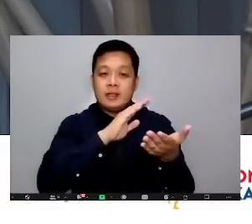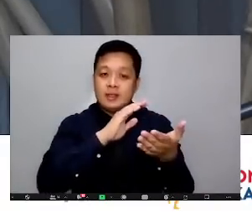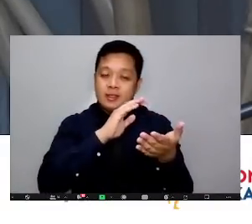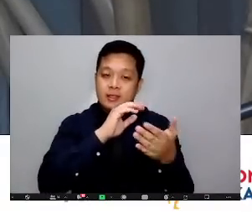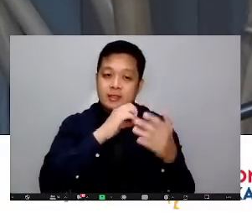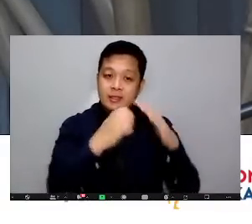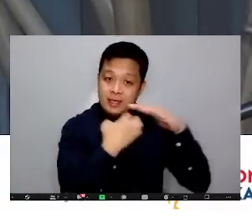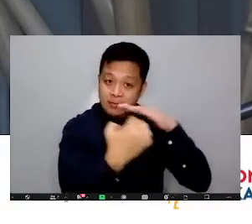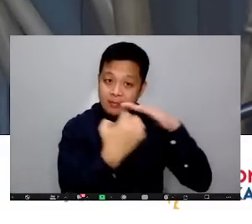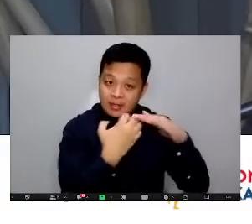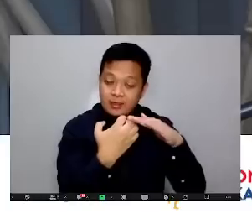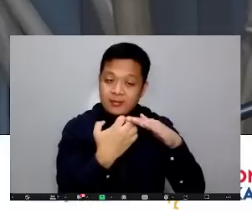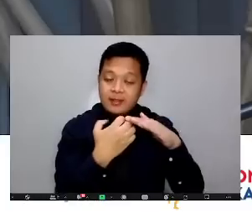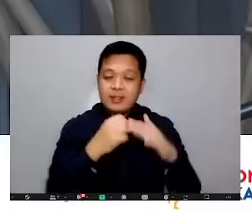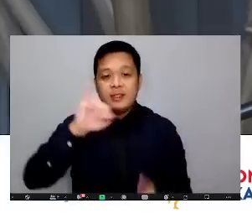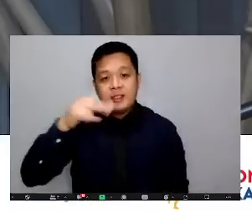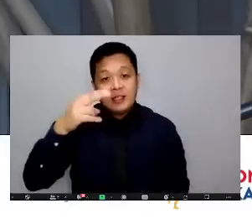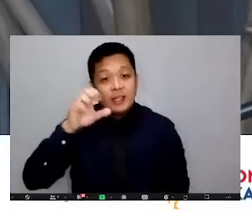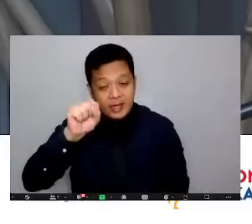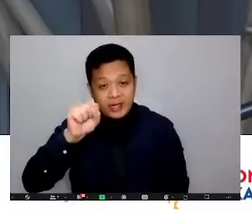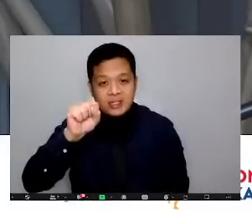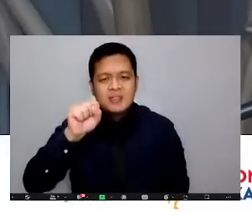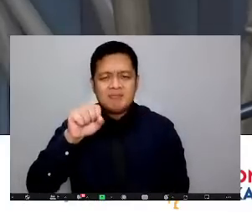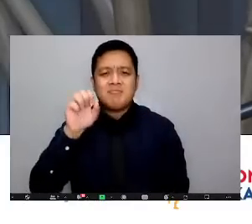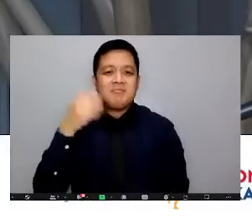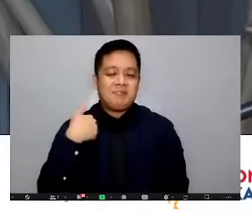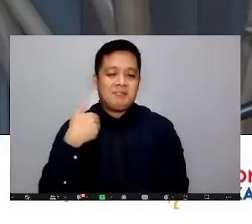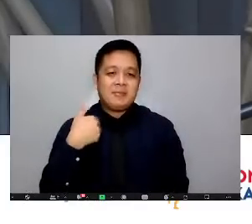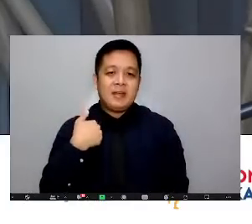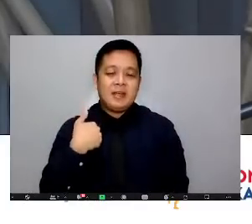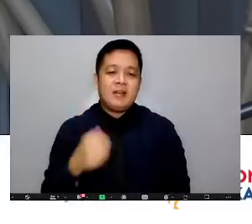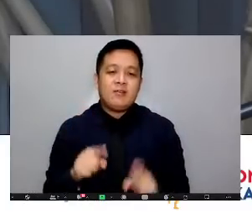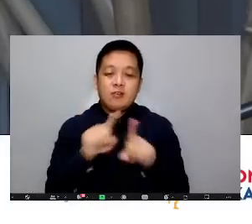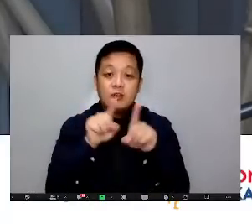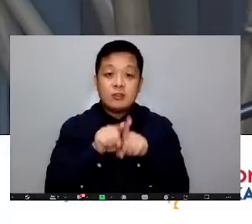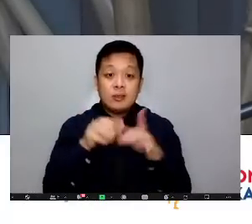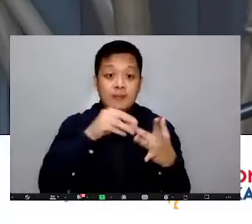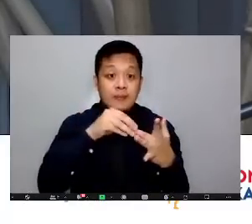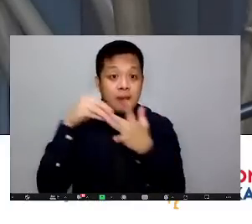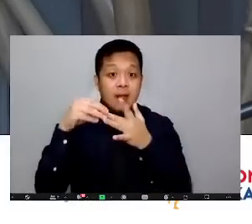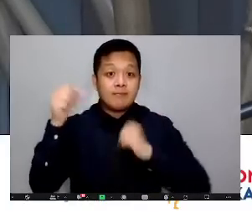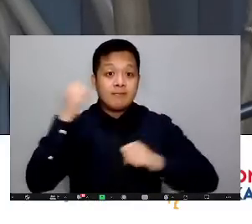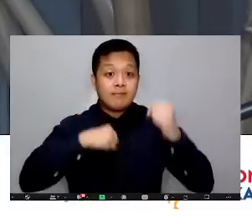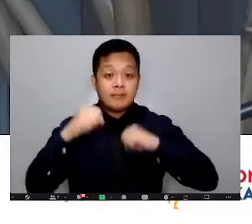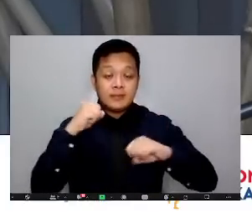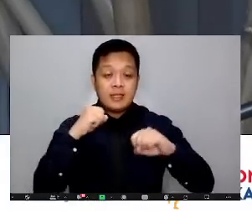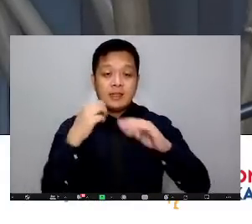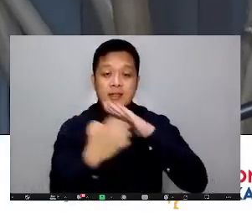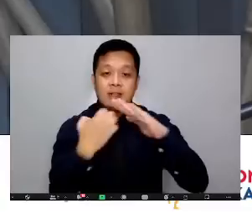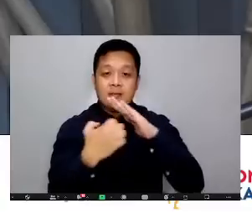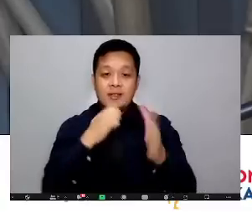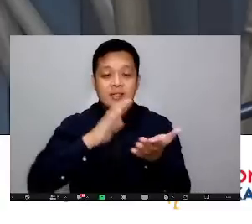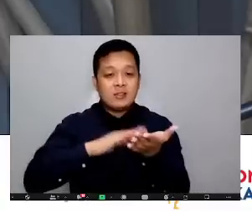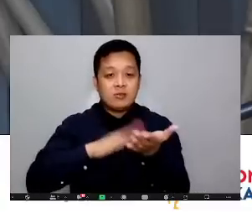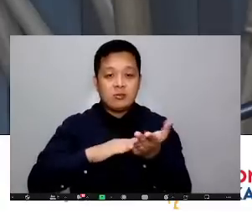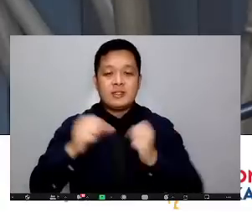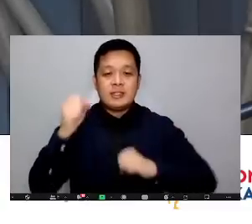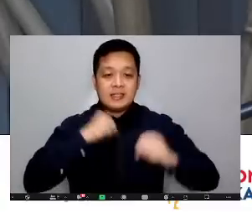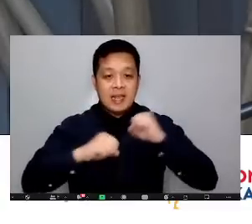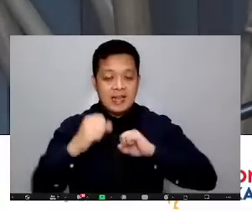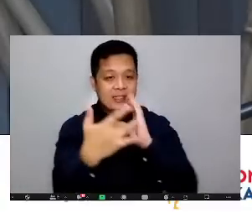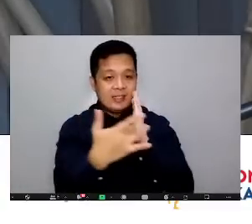levels. And these include special science elementary schools, science, technology, and